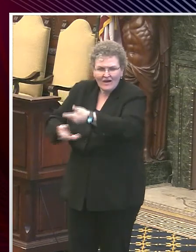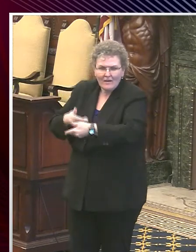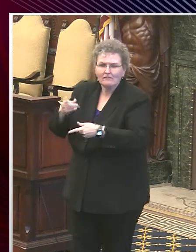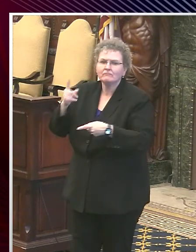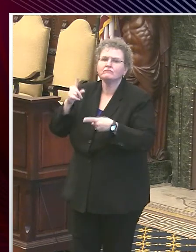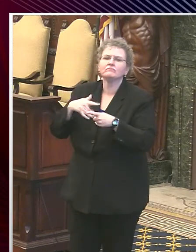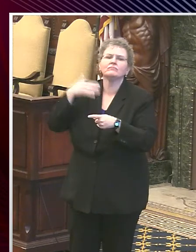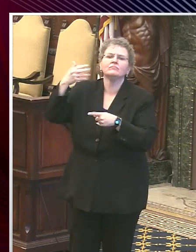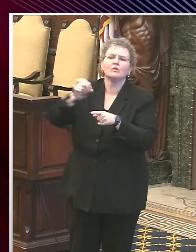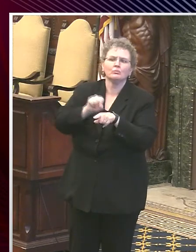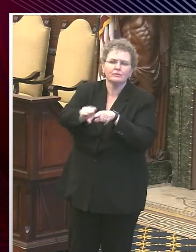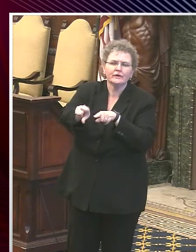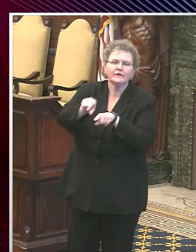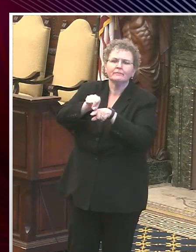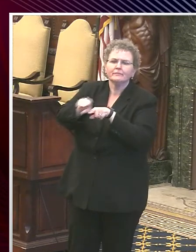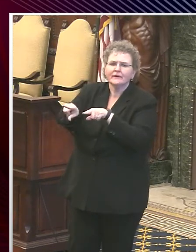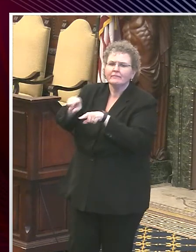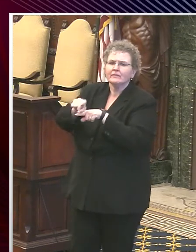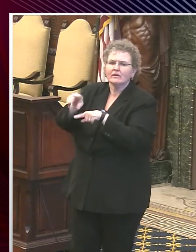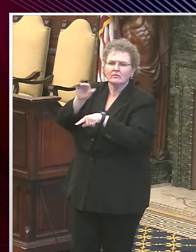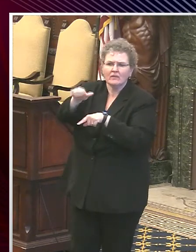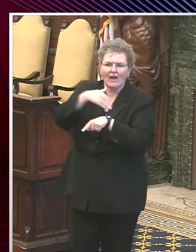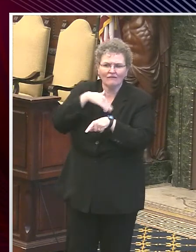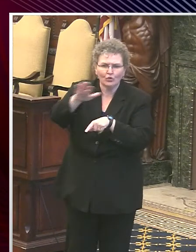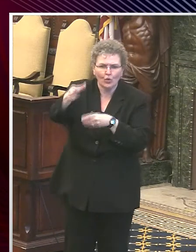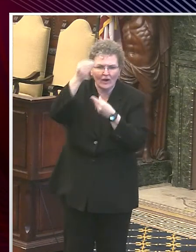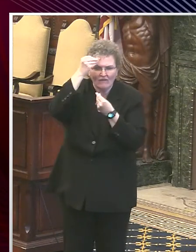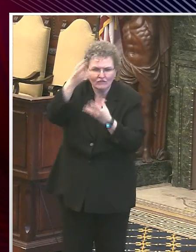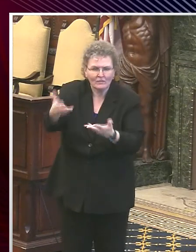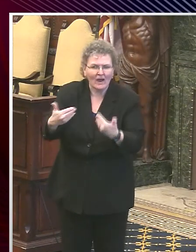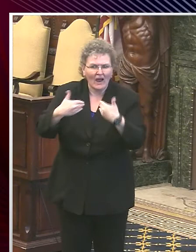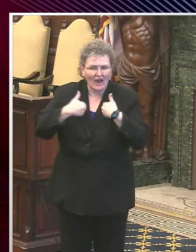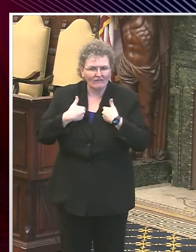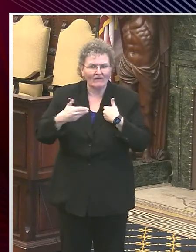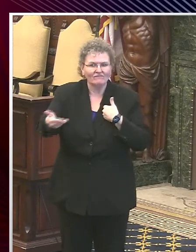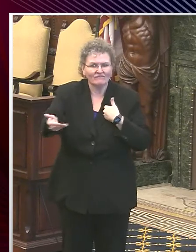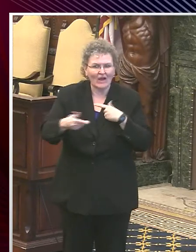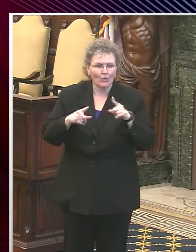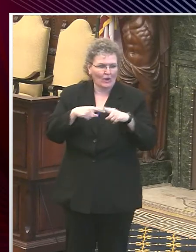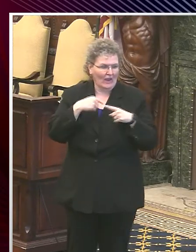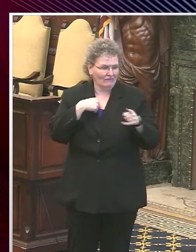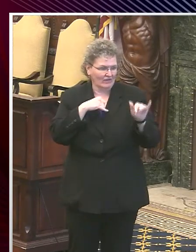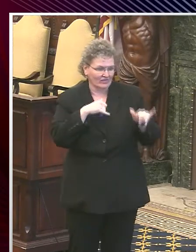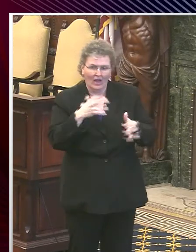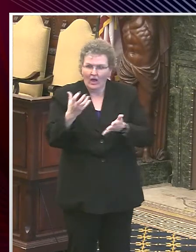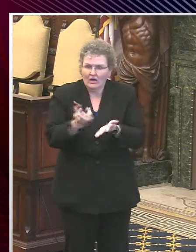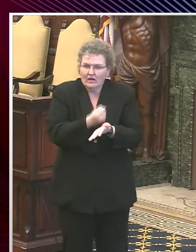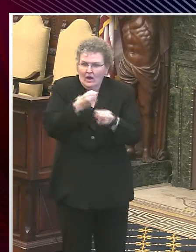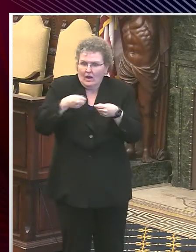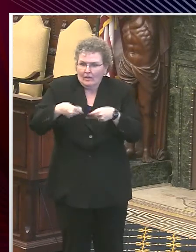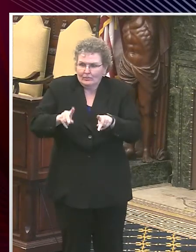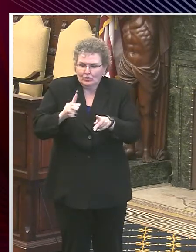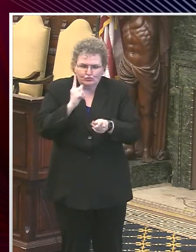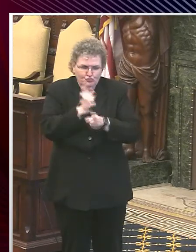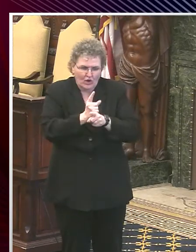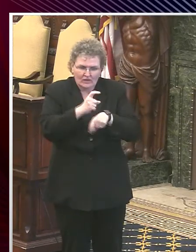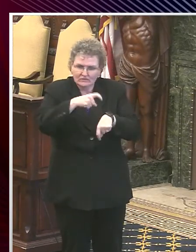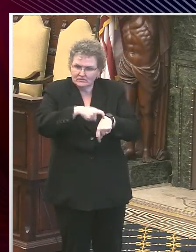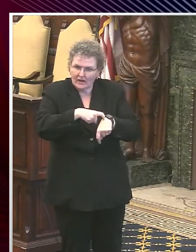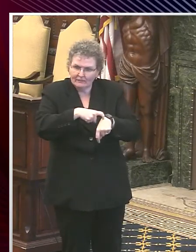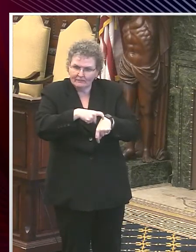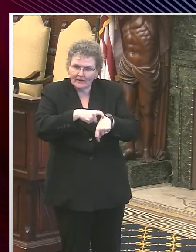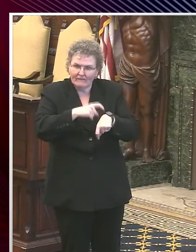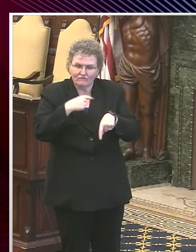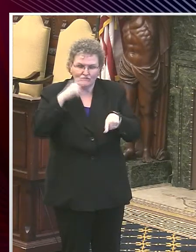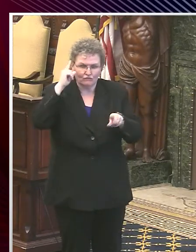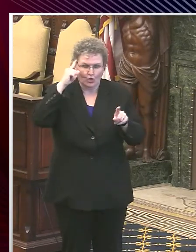say, we have you in our database, and we will invite you when the opportunity arises. So speaking for myself here, I think I